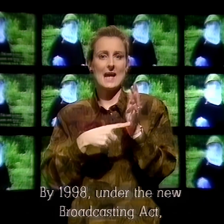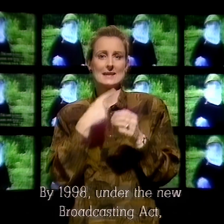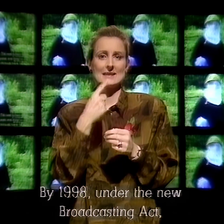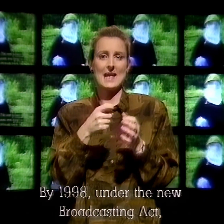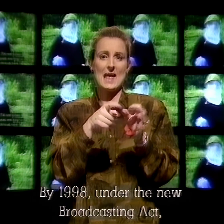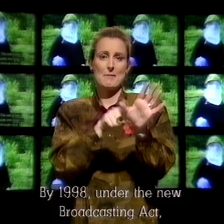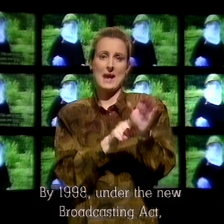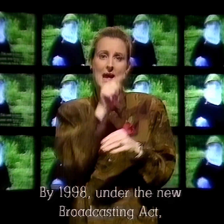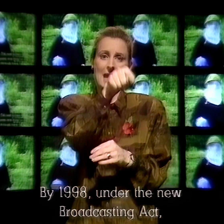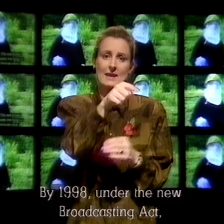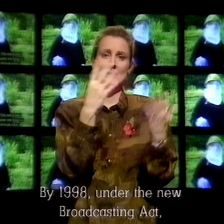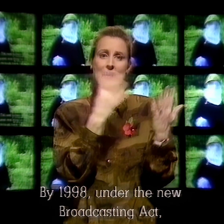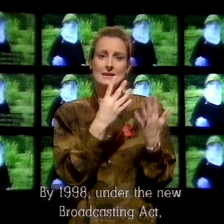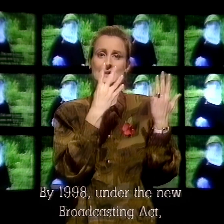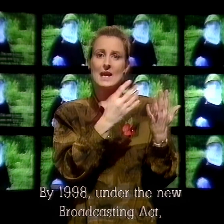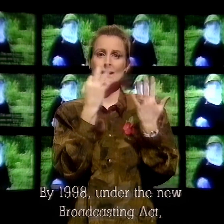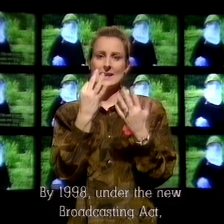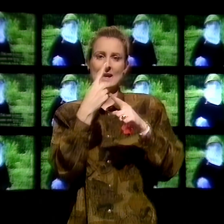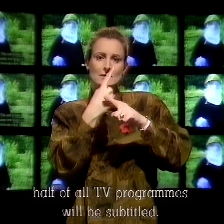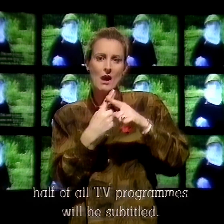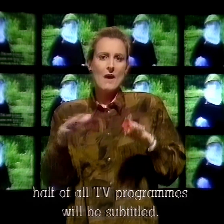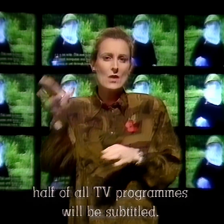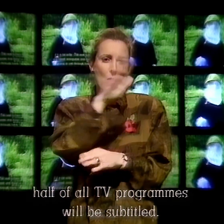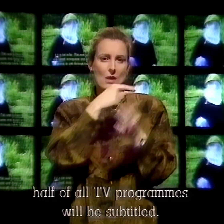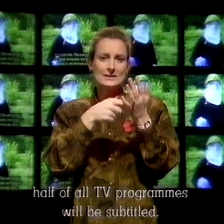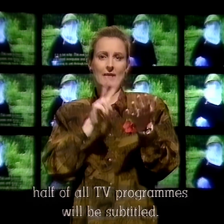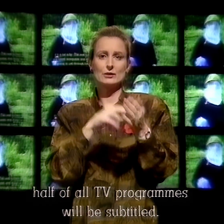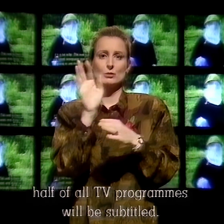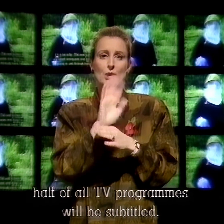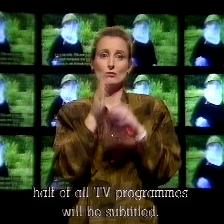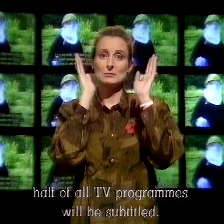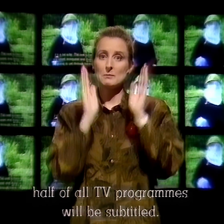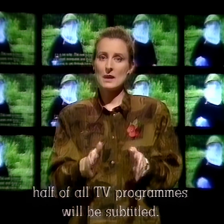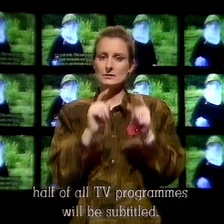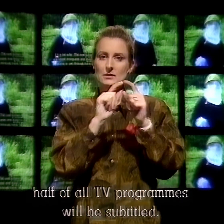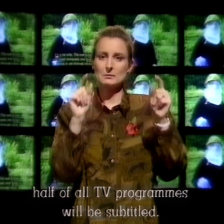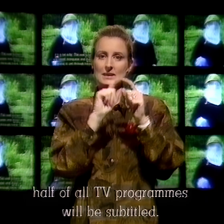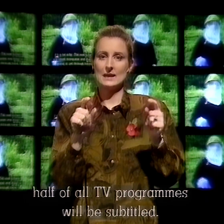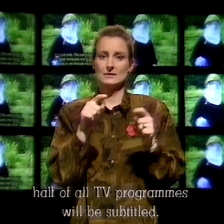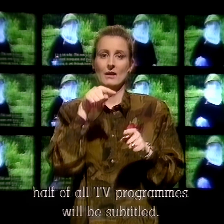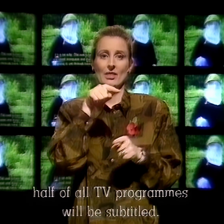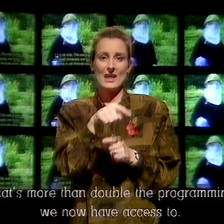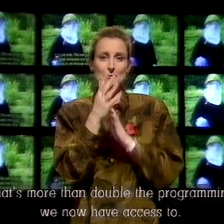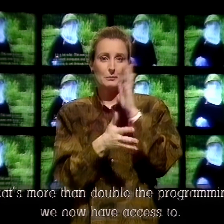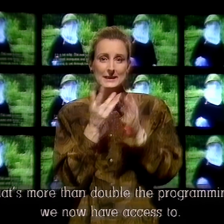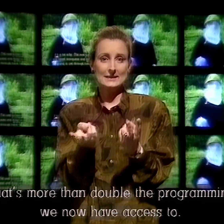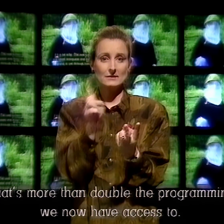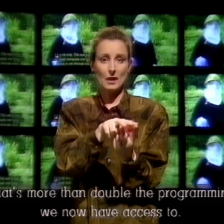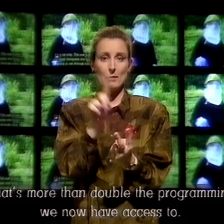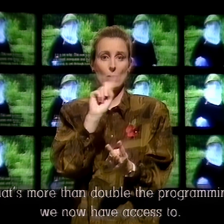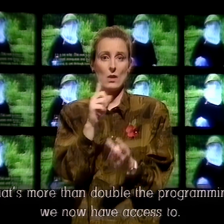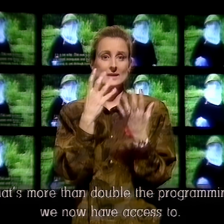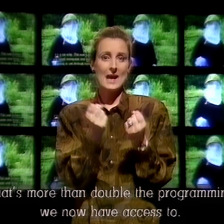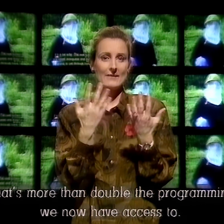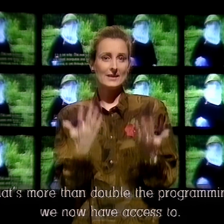By 1998, under the new Broadcasting Act, half of all television programmes will be subtitled. That's more than